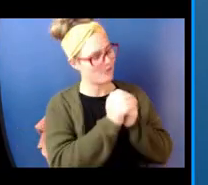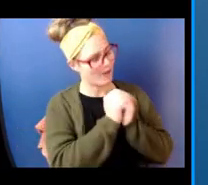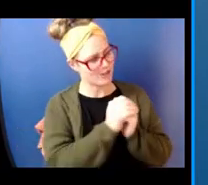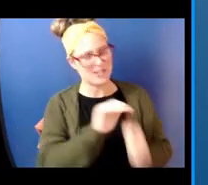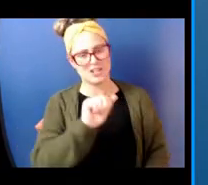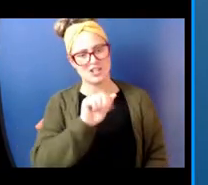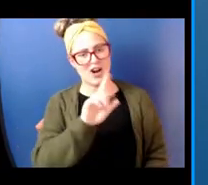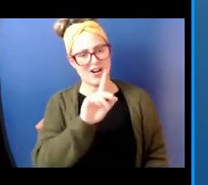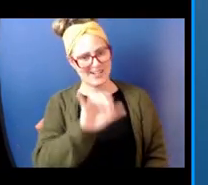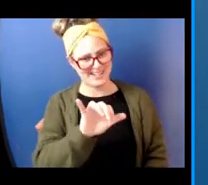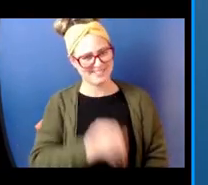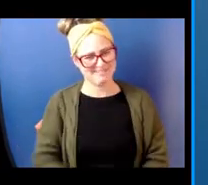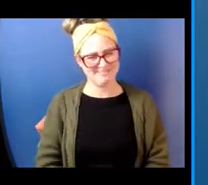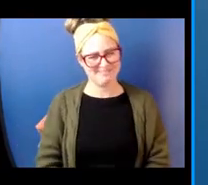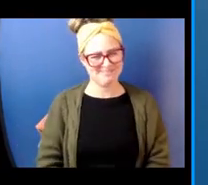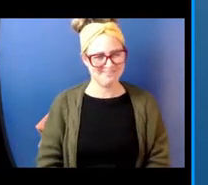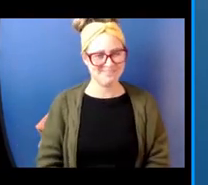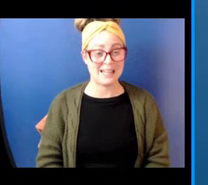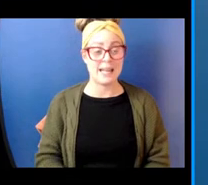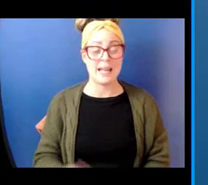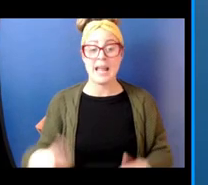any further discussion